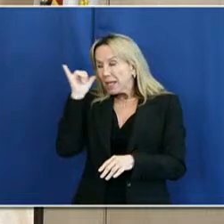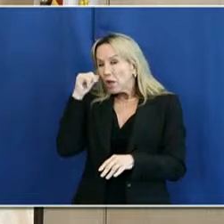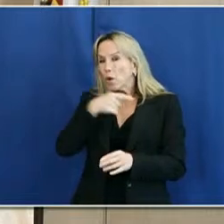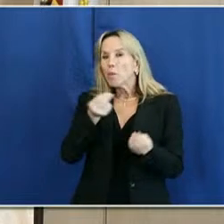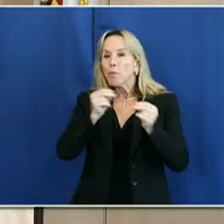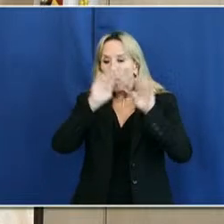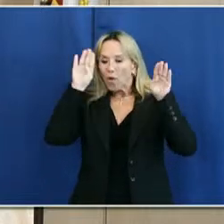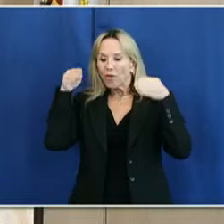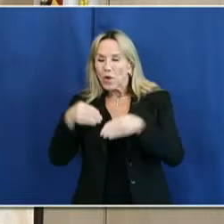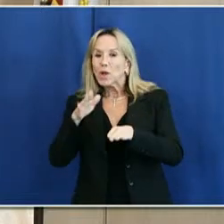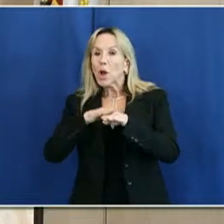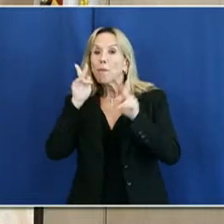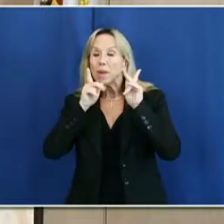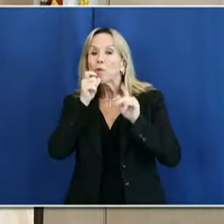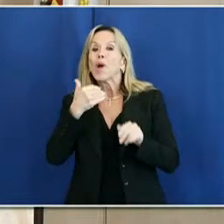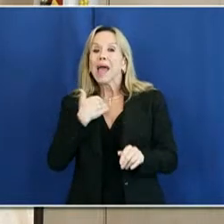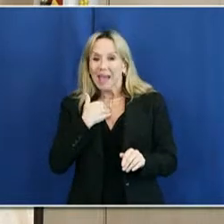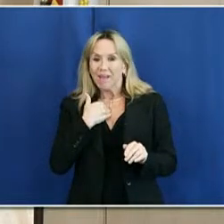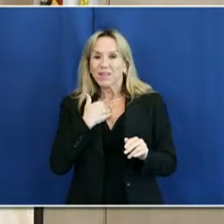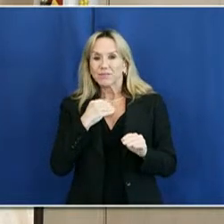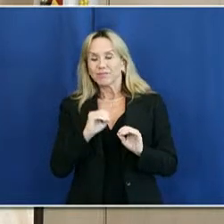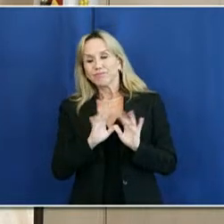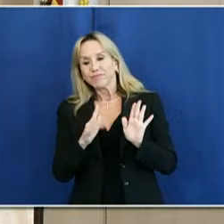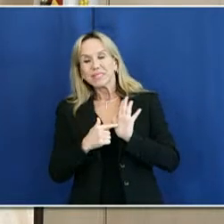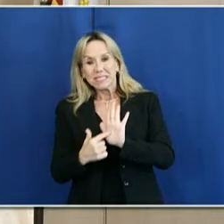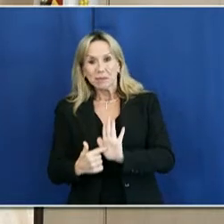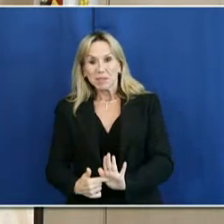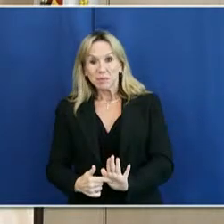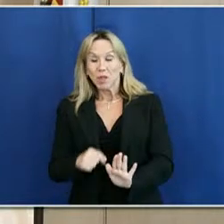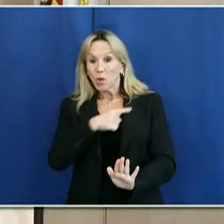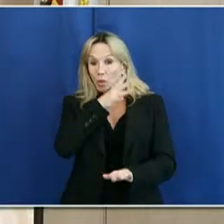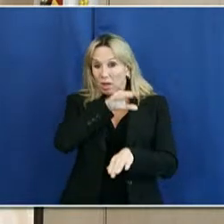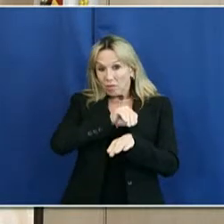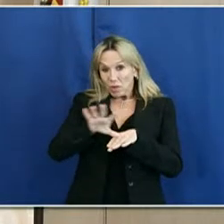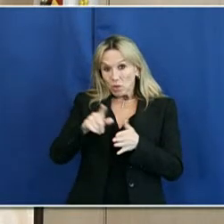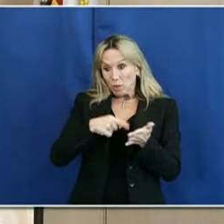focused on symptomatic, but it will not change what we will do locally.